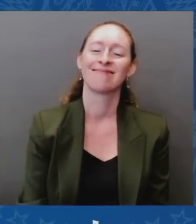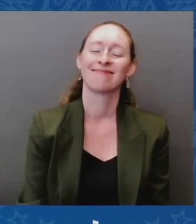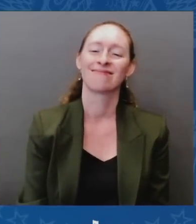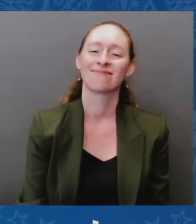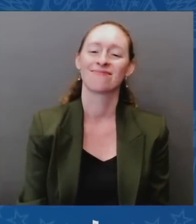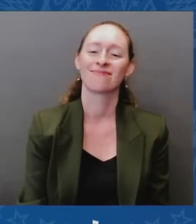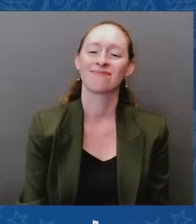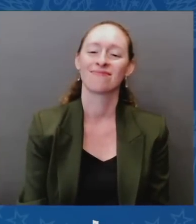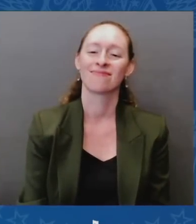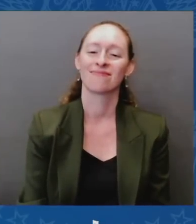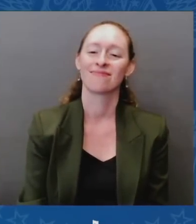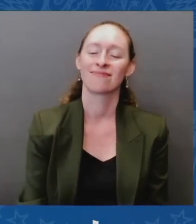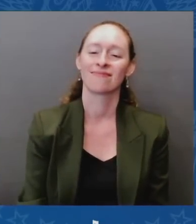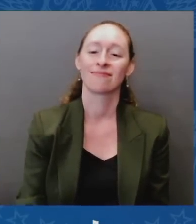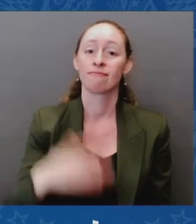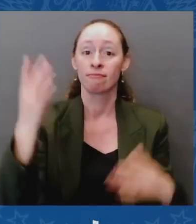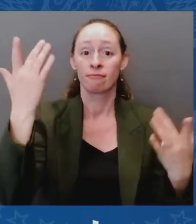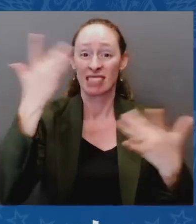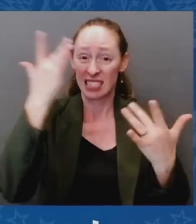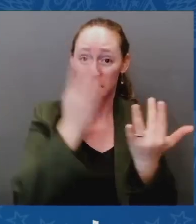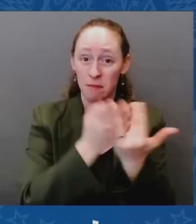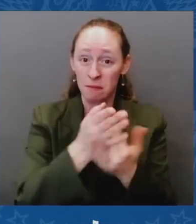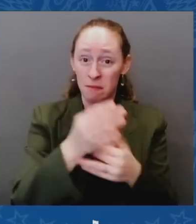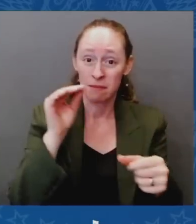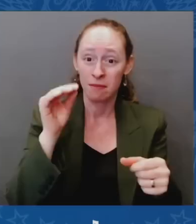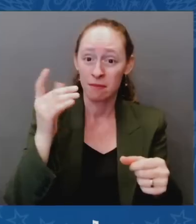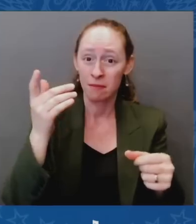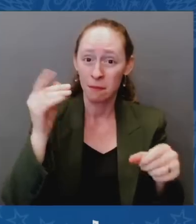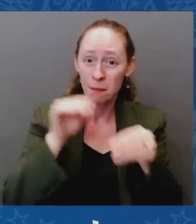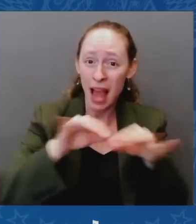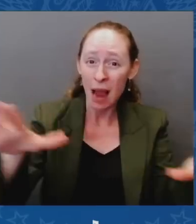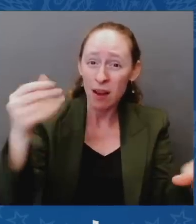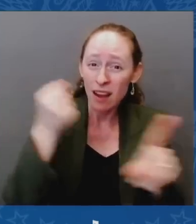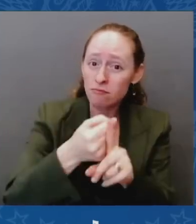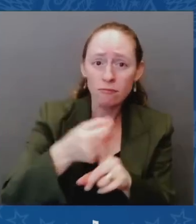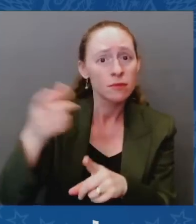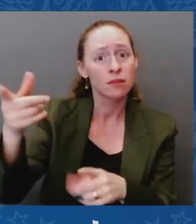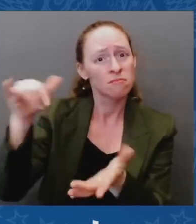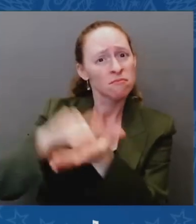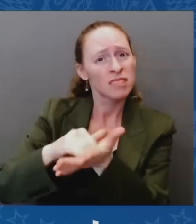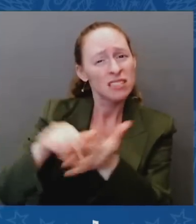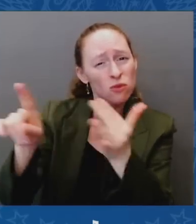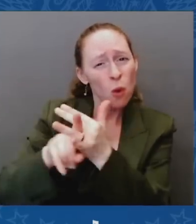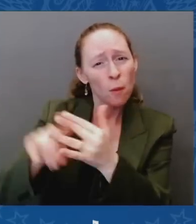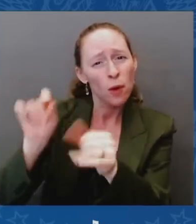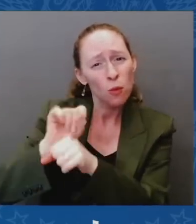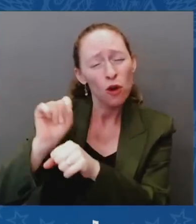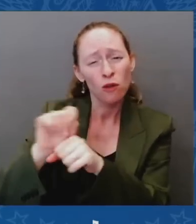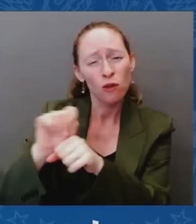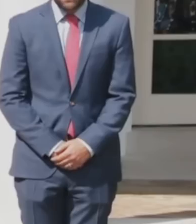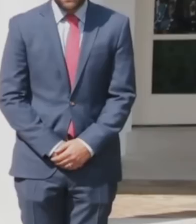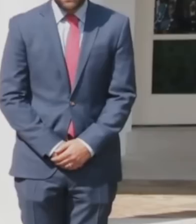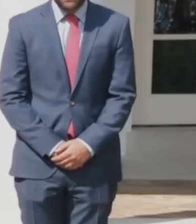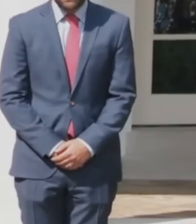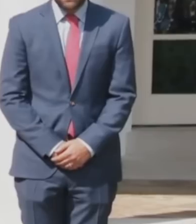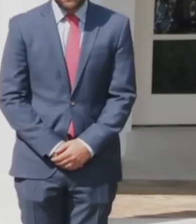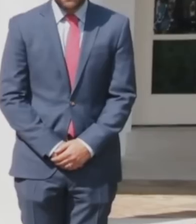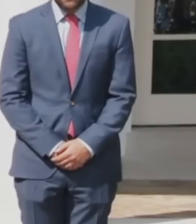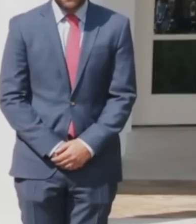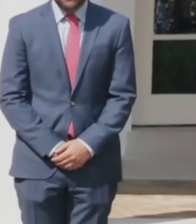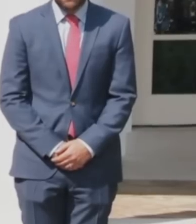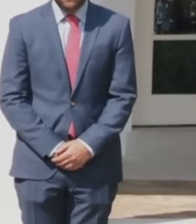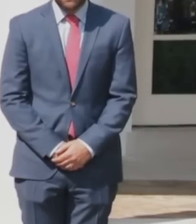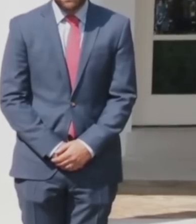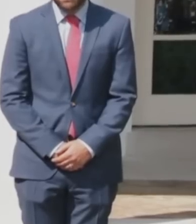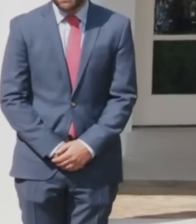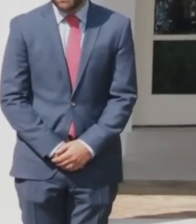fits, he's very stressed. I don't know if it's because of the lack of sleep that they're supposedly saying happened, but he